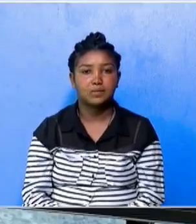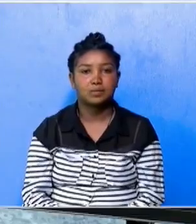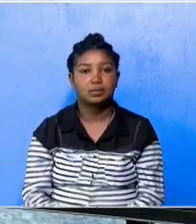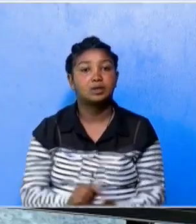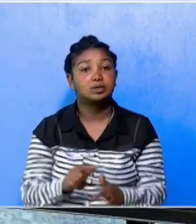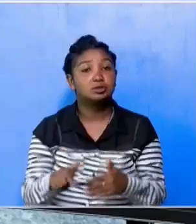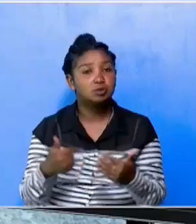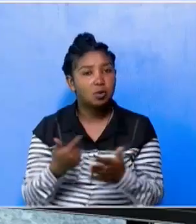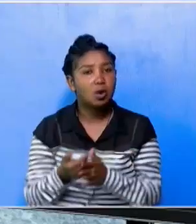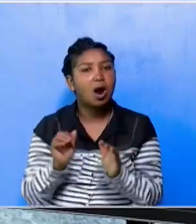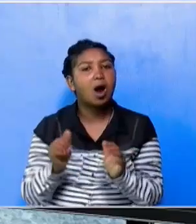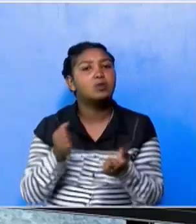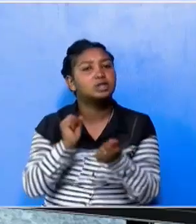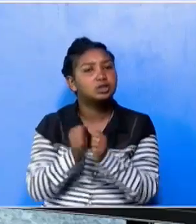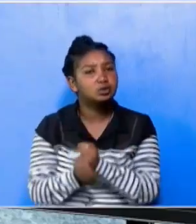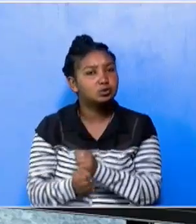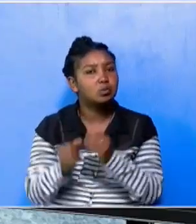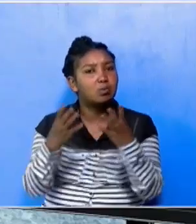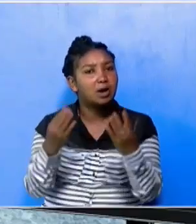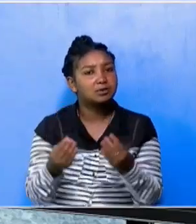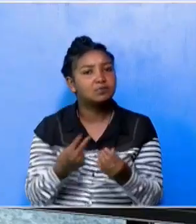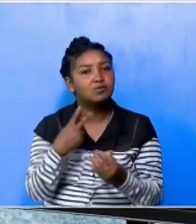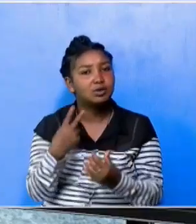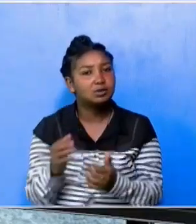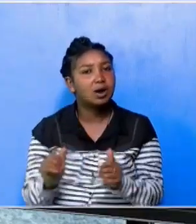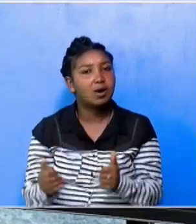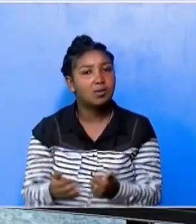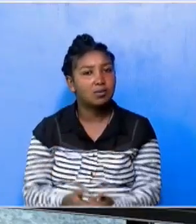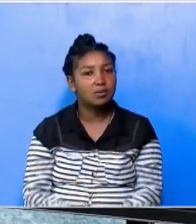So how can we change this one into passive voice?